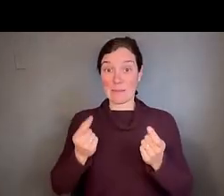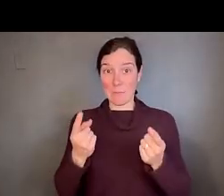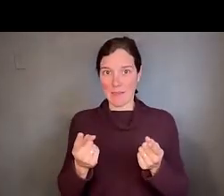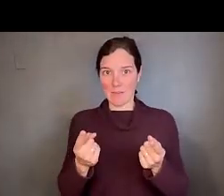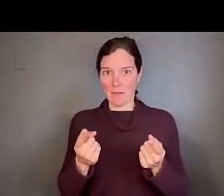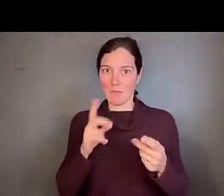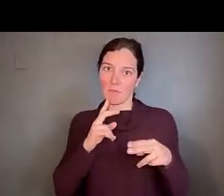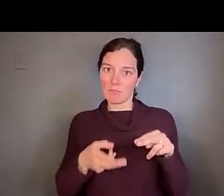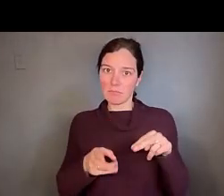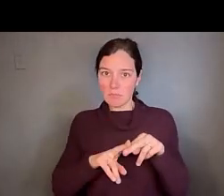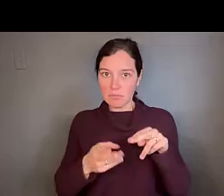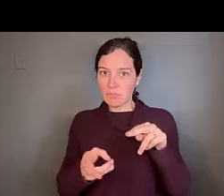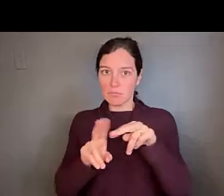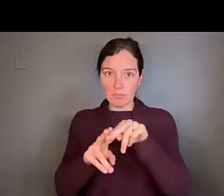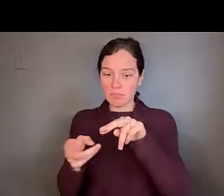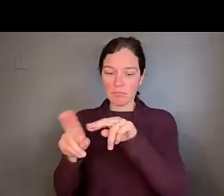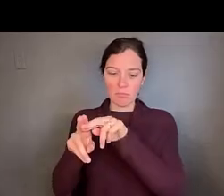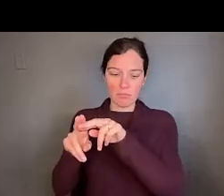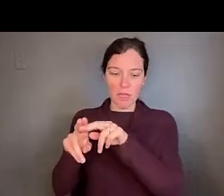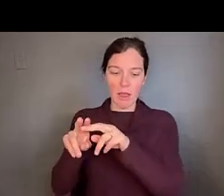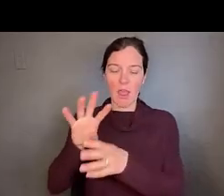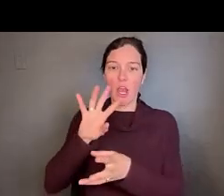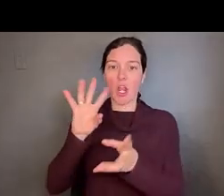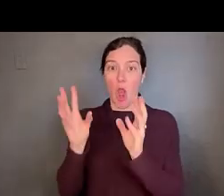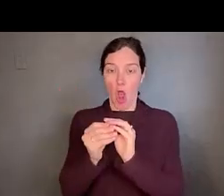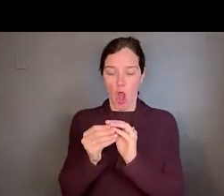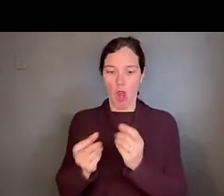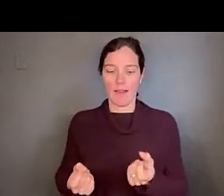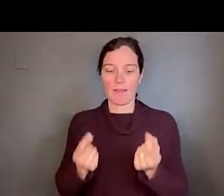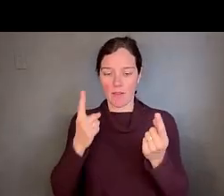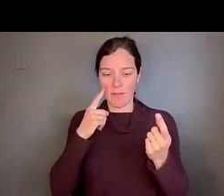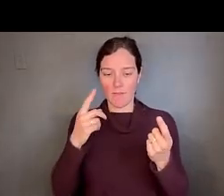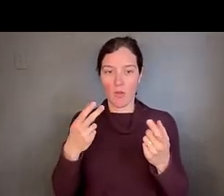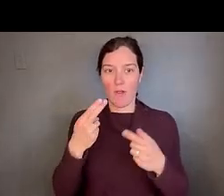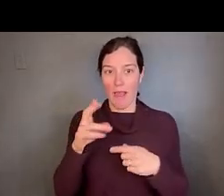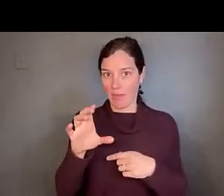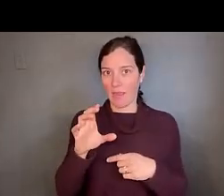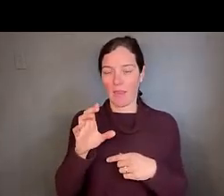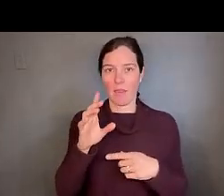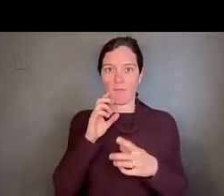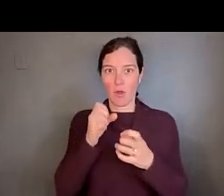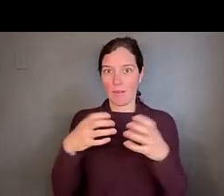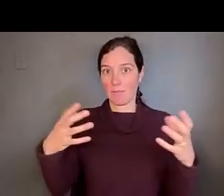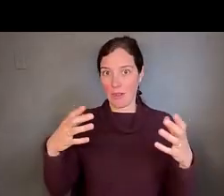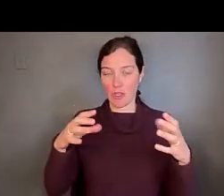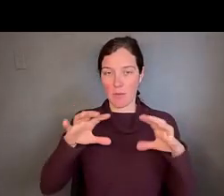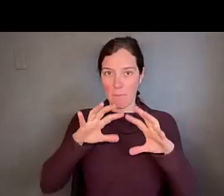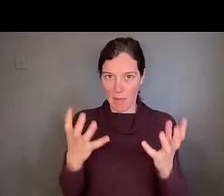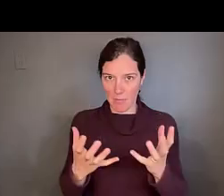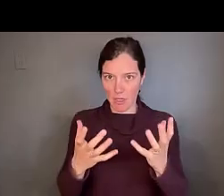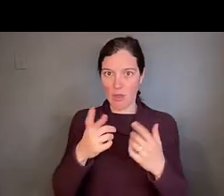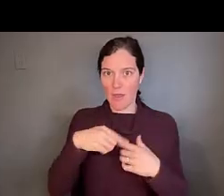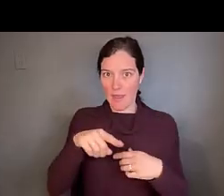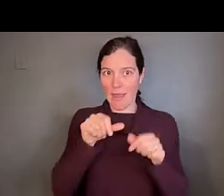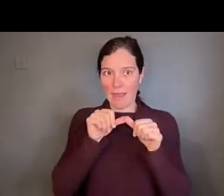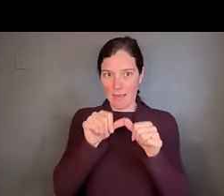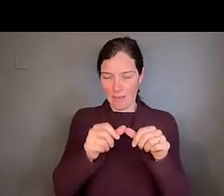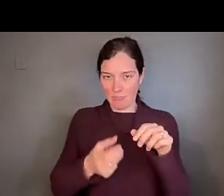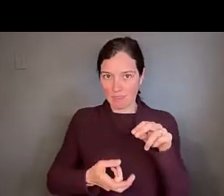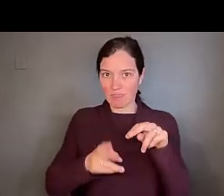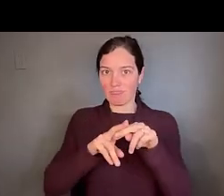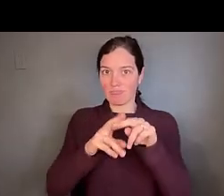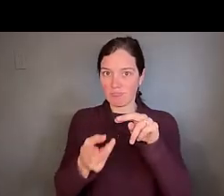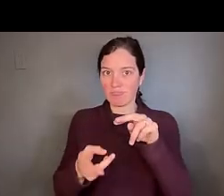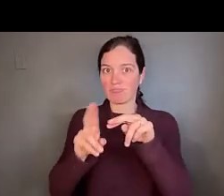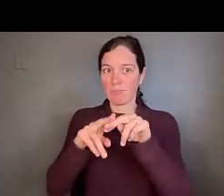keep coming, and all expenses for healthcare for our expansion population, they keep moving at a trend.